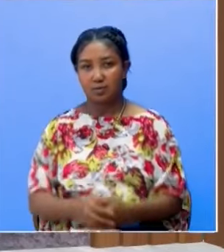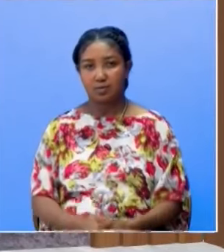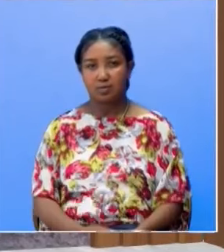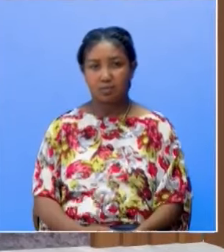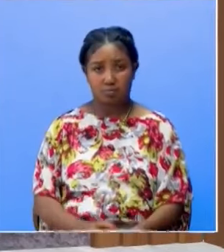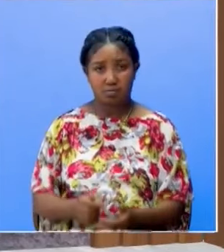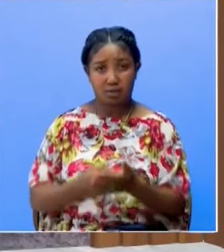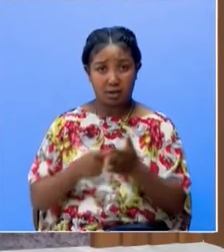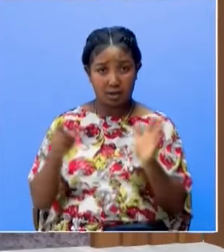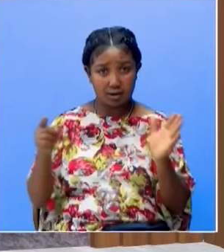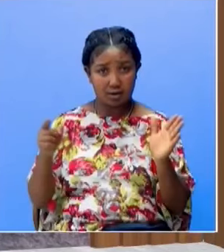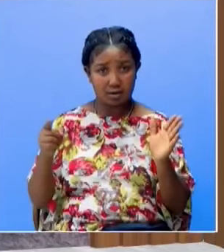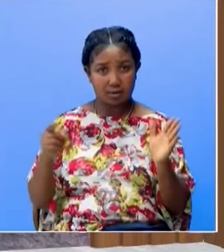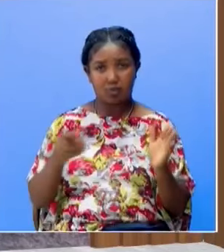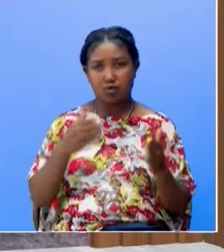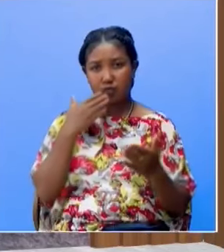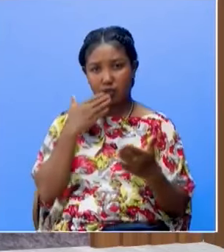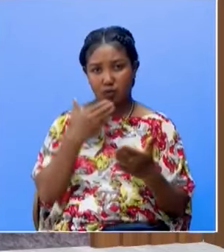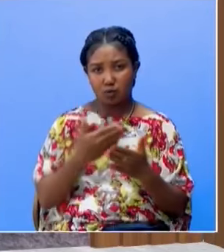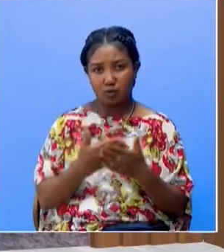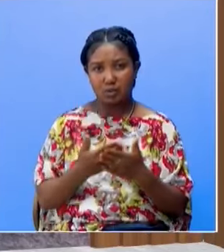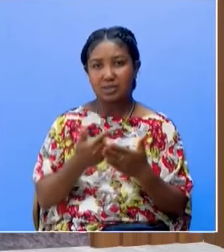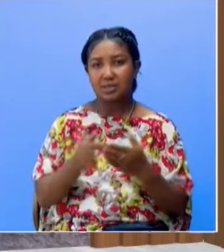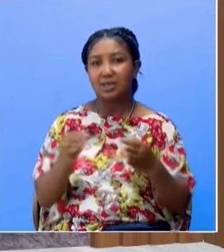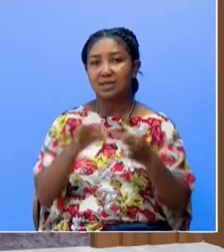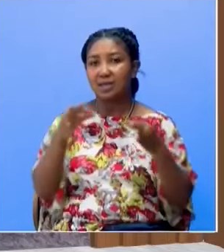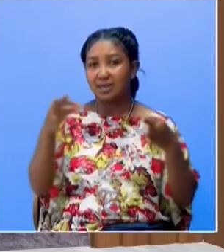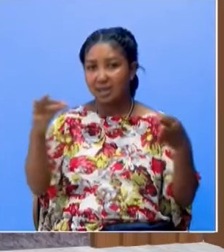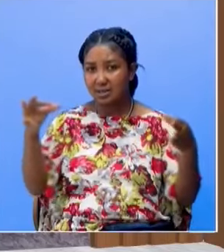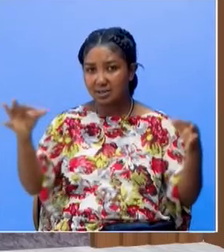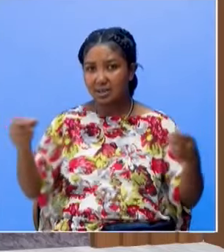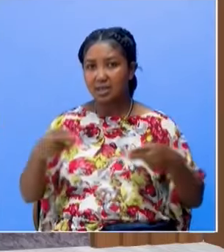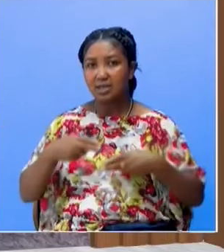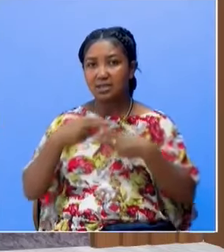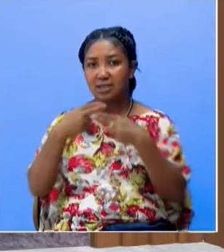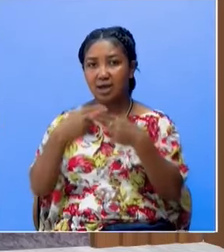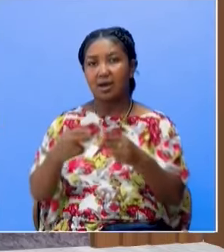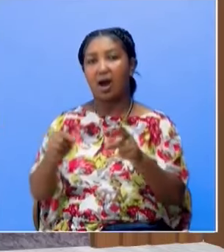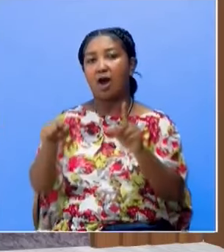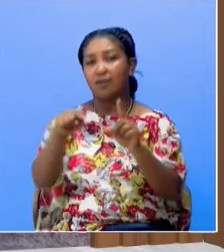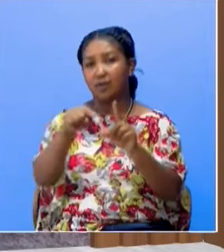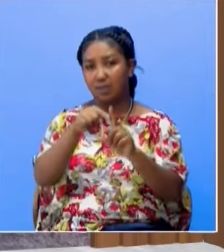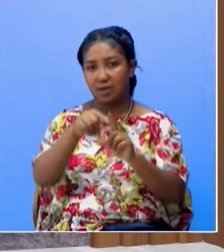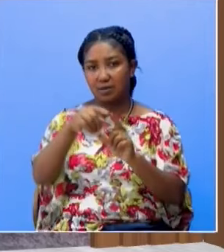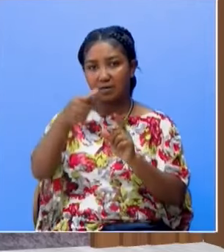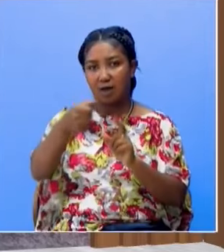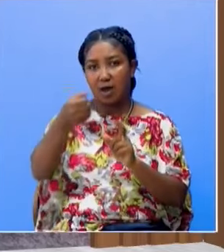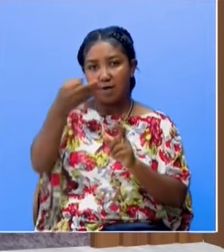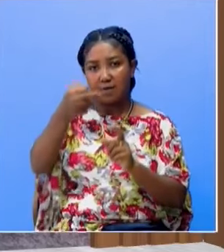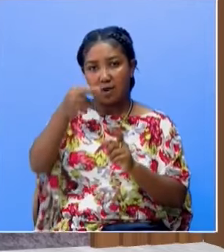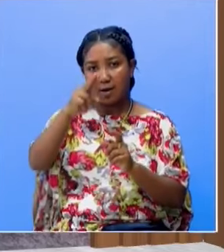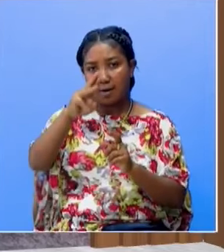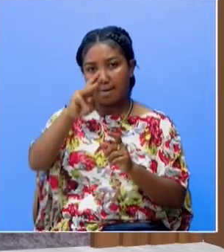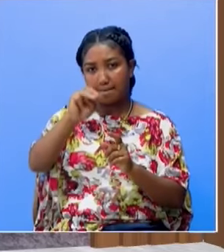Is it clear? Good. This sentence can be said affirmative. Okay?